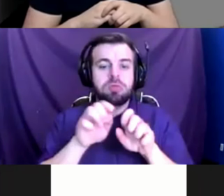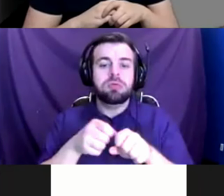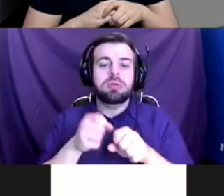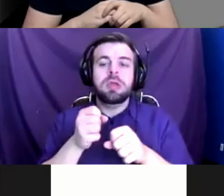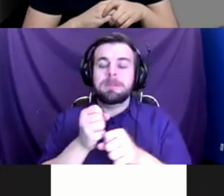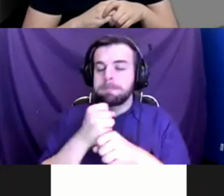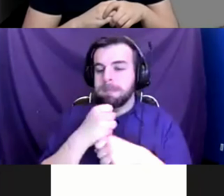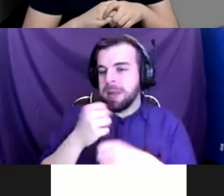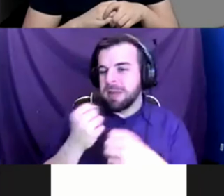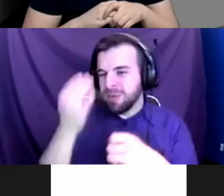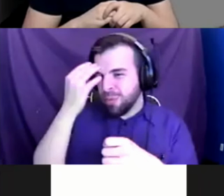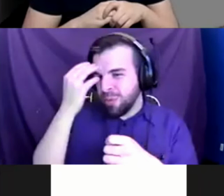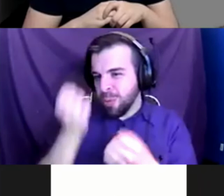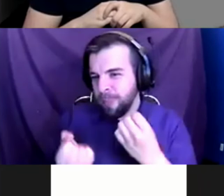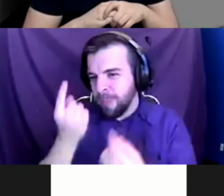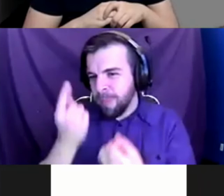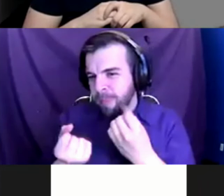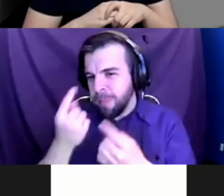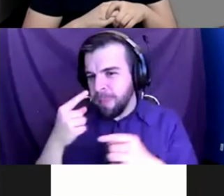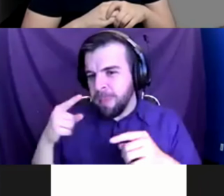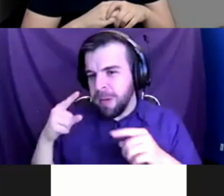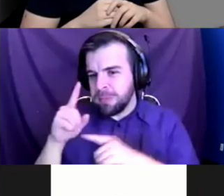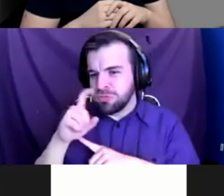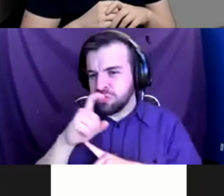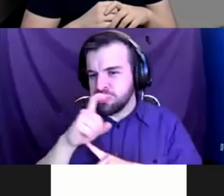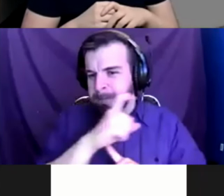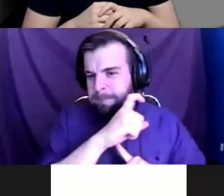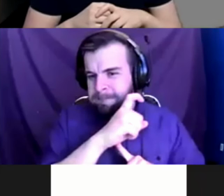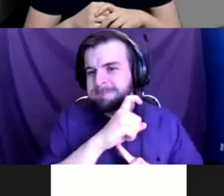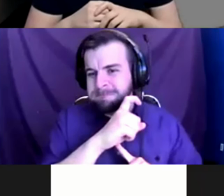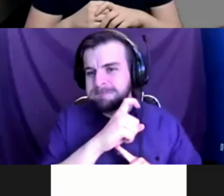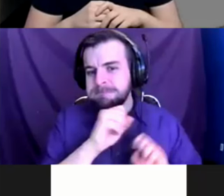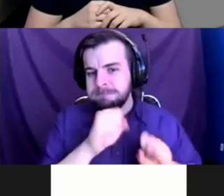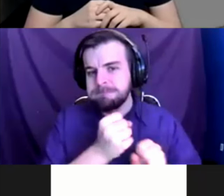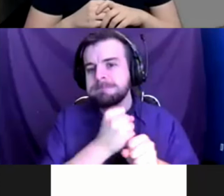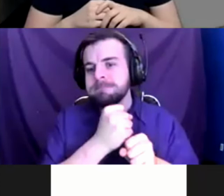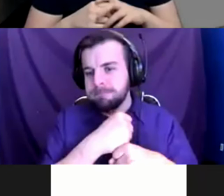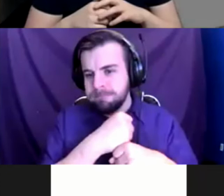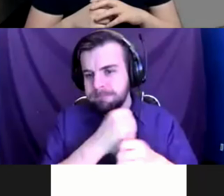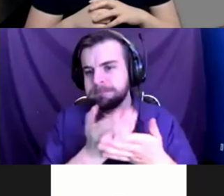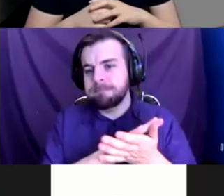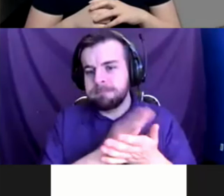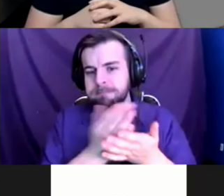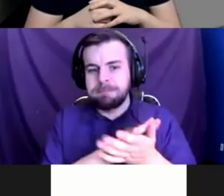Oh, that sounds excellent. Alexa, what's the recipe for popcorn shrimp?